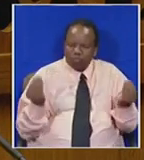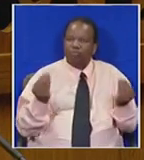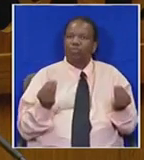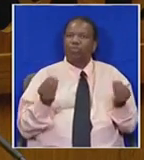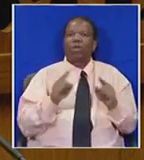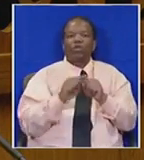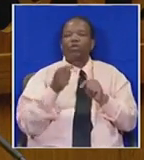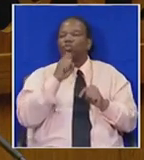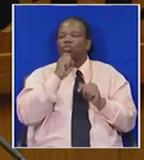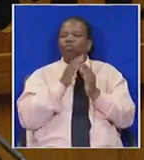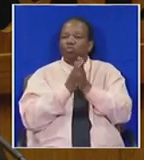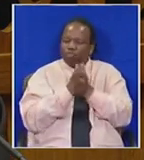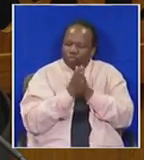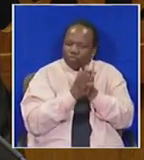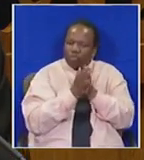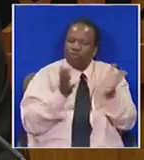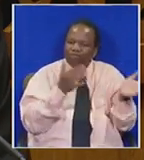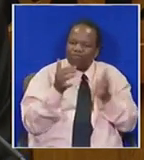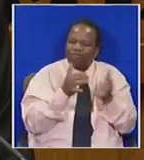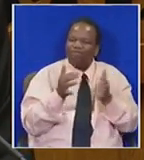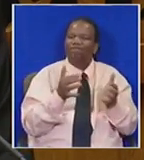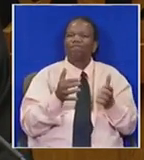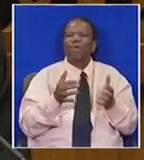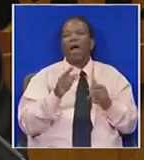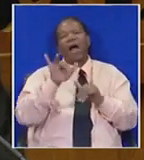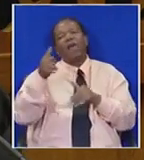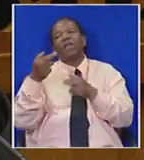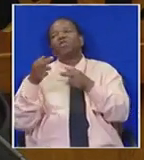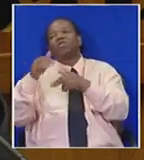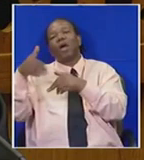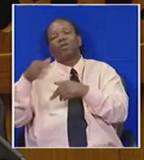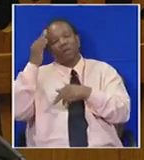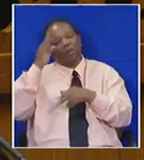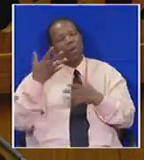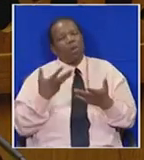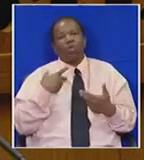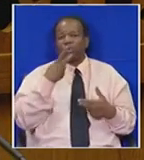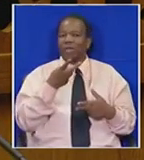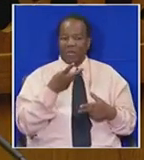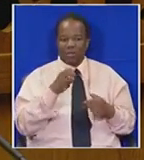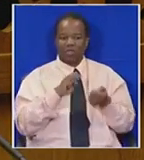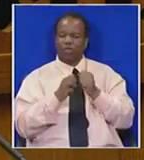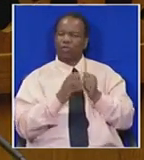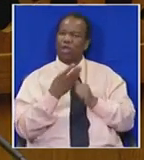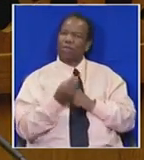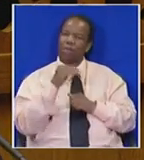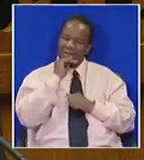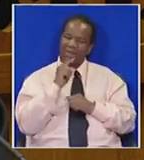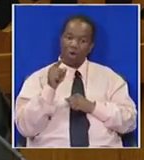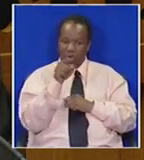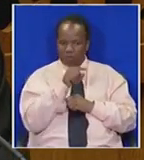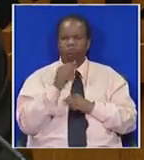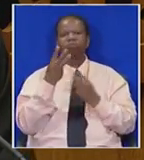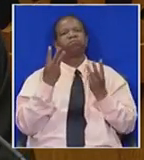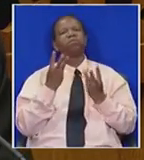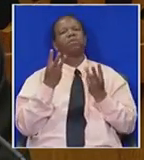mobilize resources that are outside government, because the challenges we face require that all South Africans are part of that